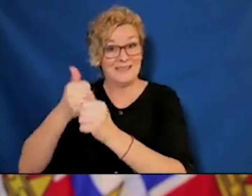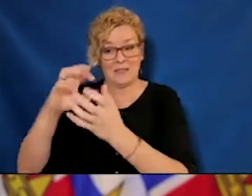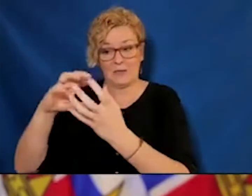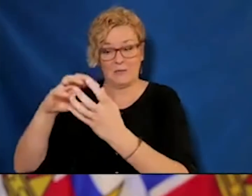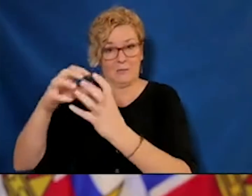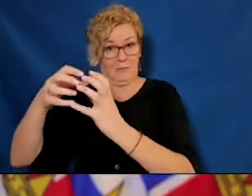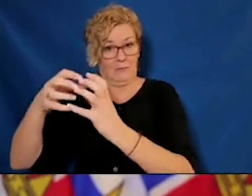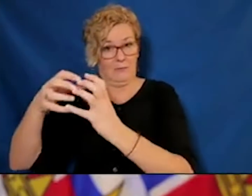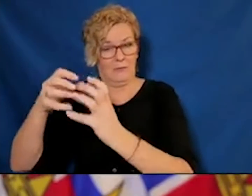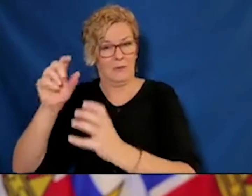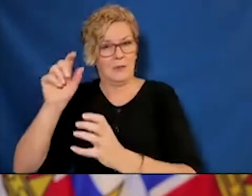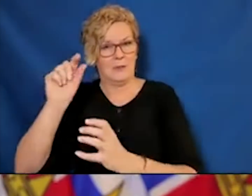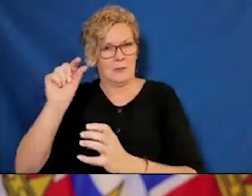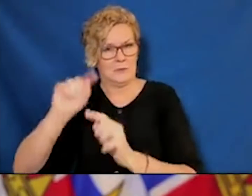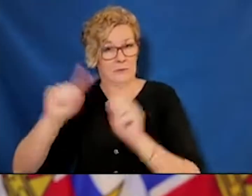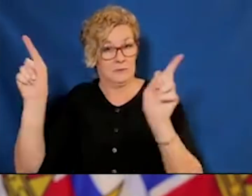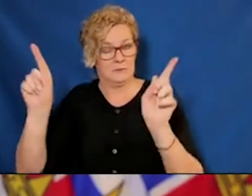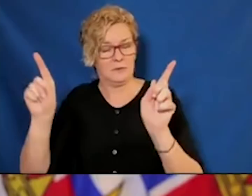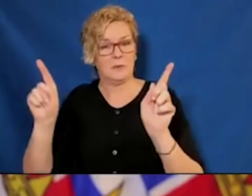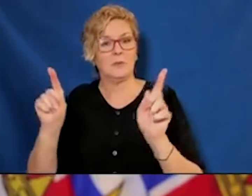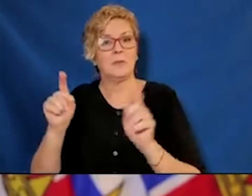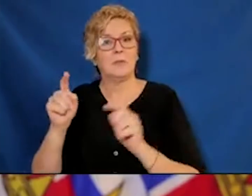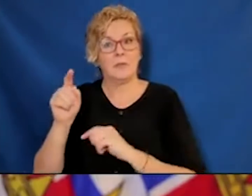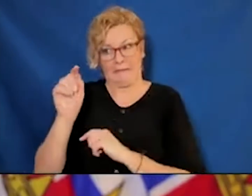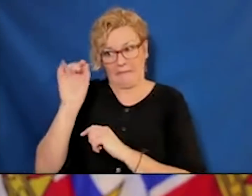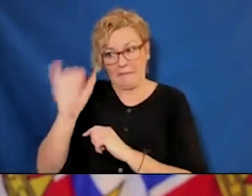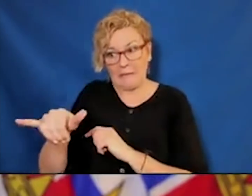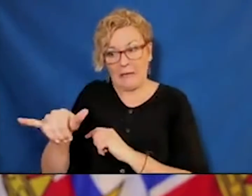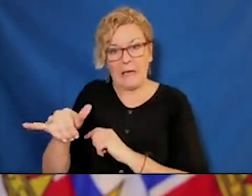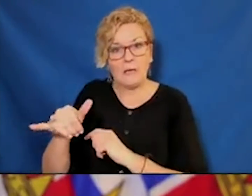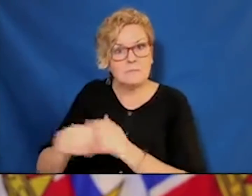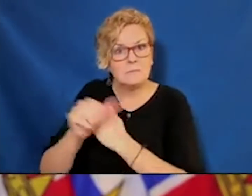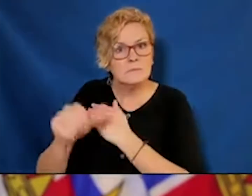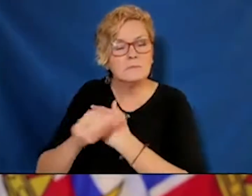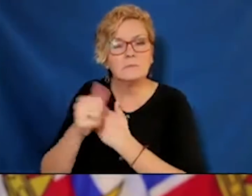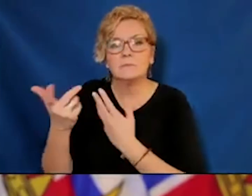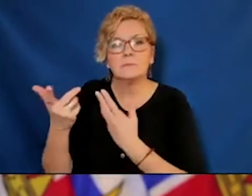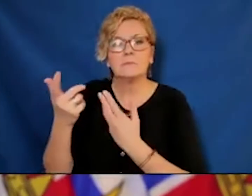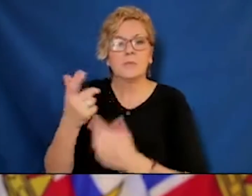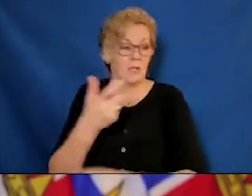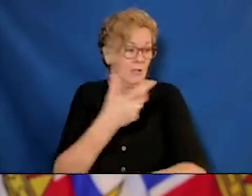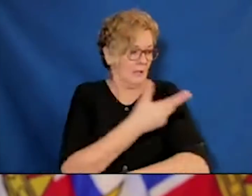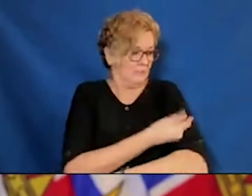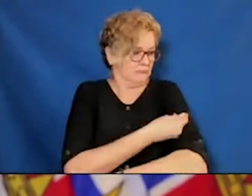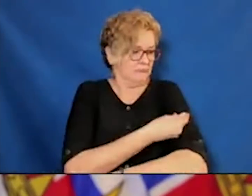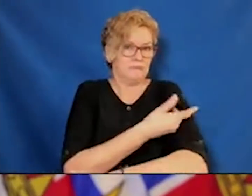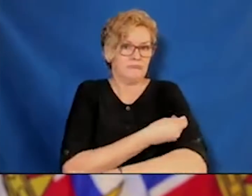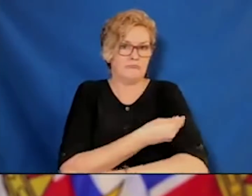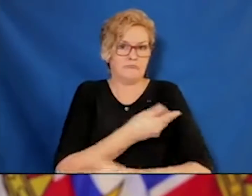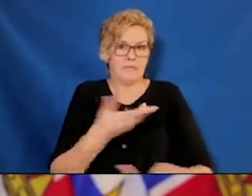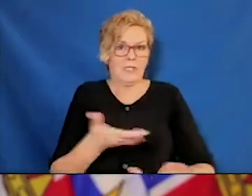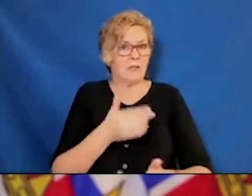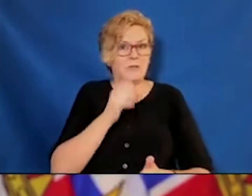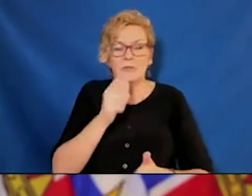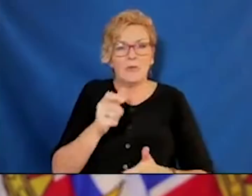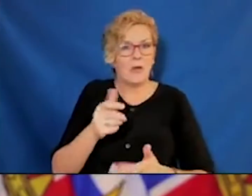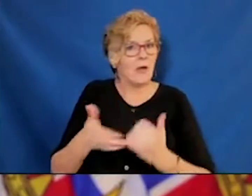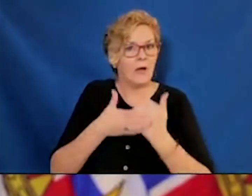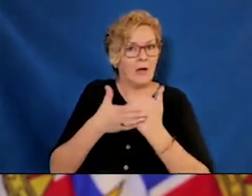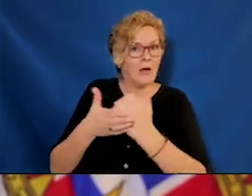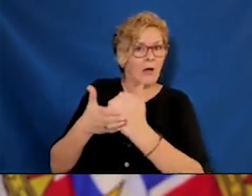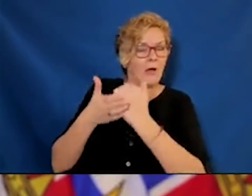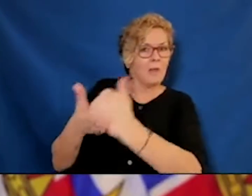not expected to arise with the very high levels of protection that we're seeing after the first dose, or